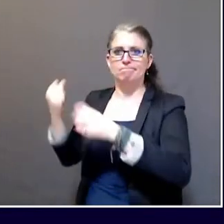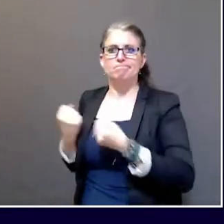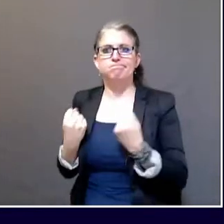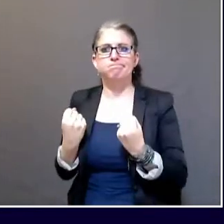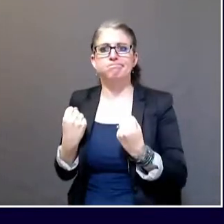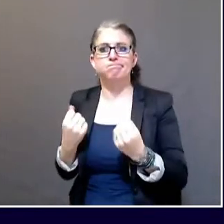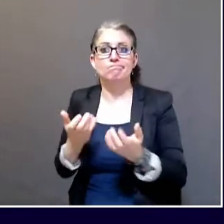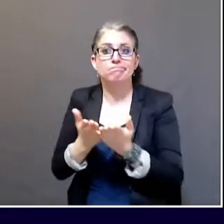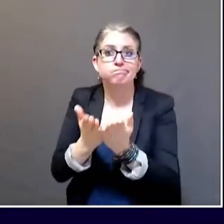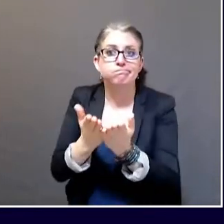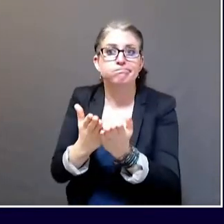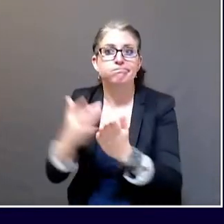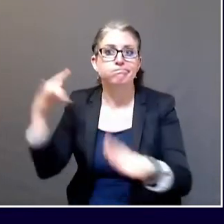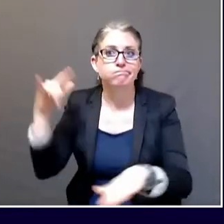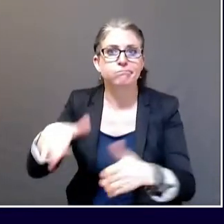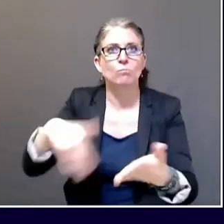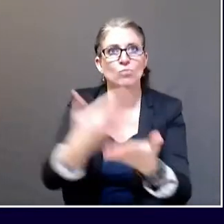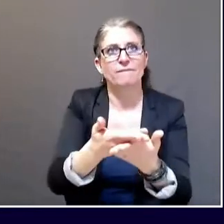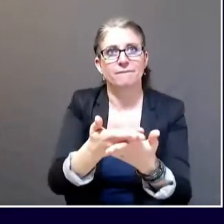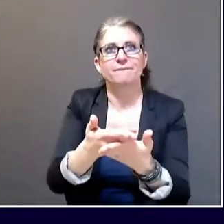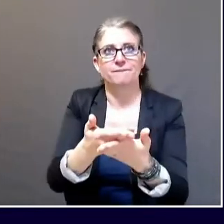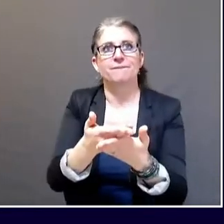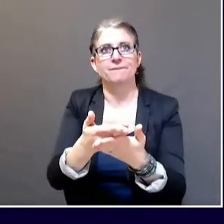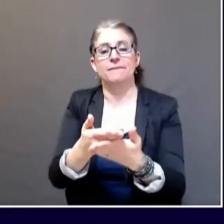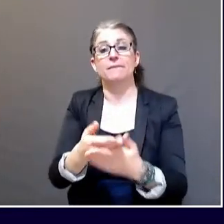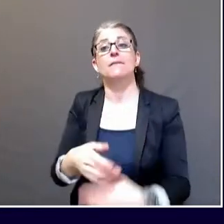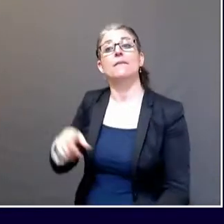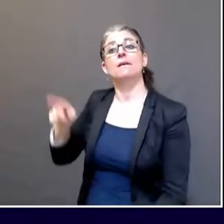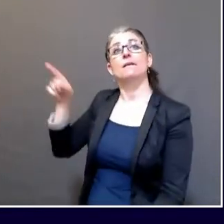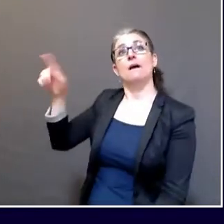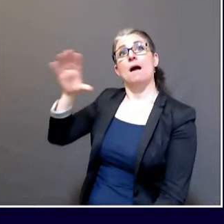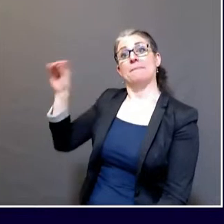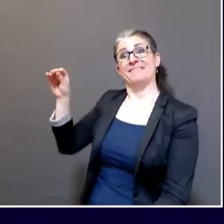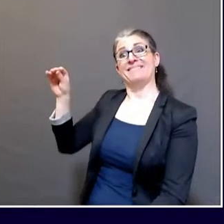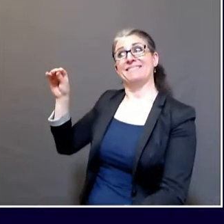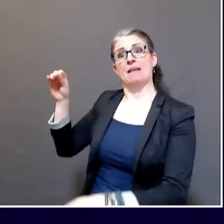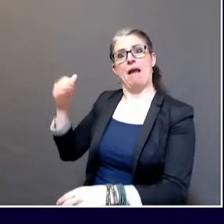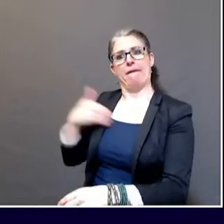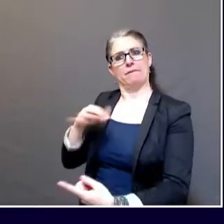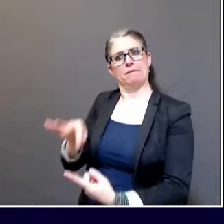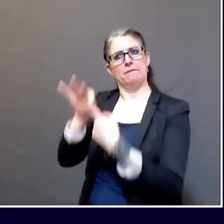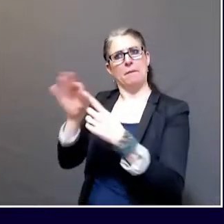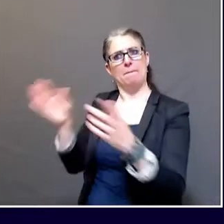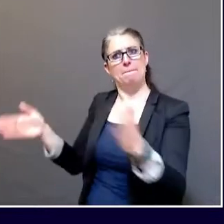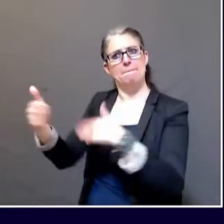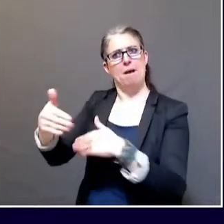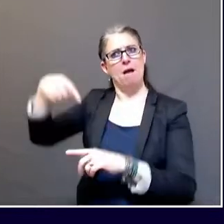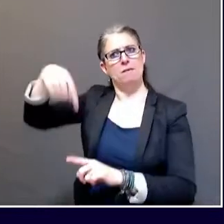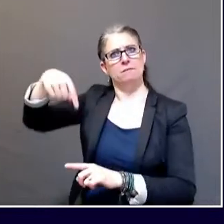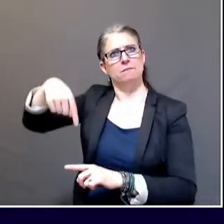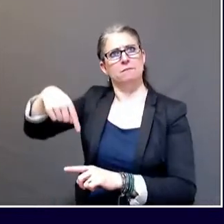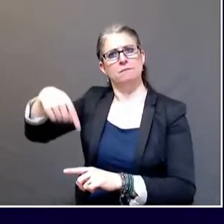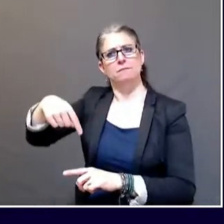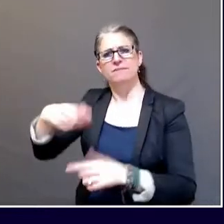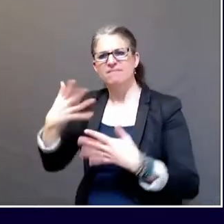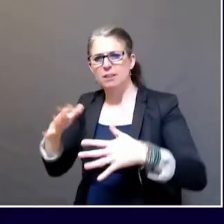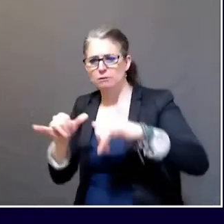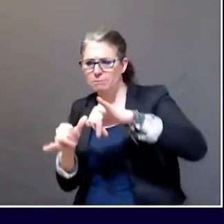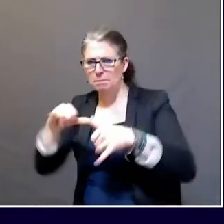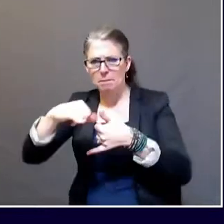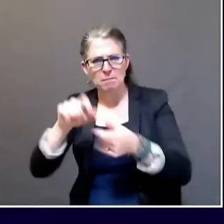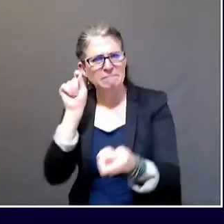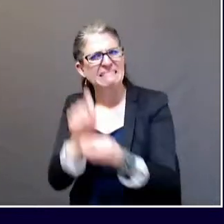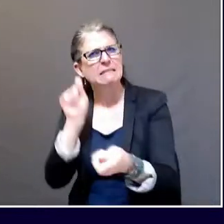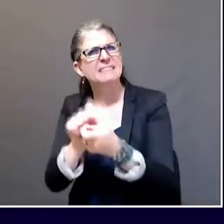and temperature monitoring tools around them. This is how the system is designed. It's designed to make sure that if at